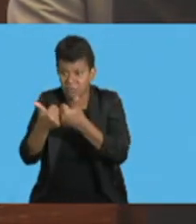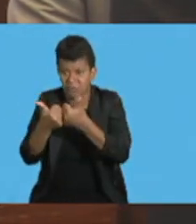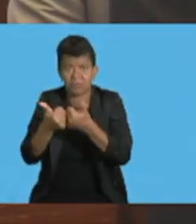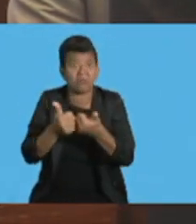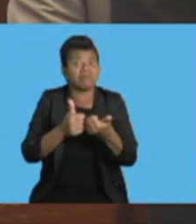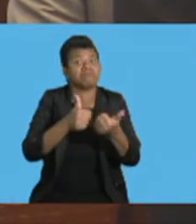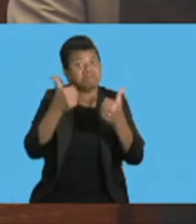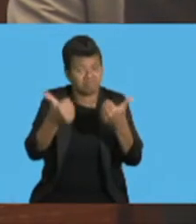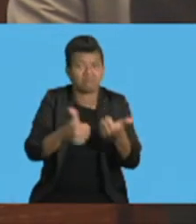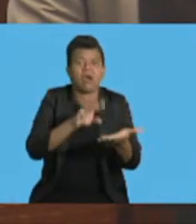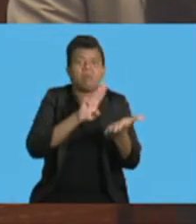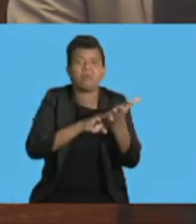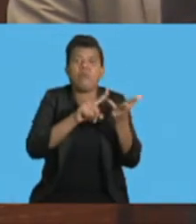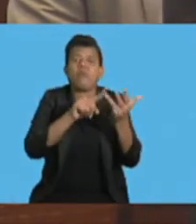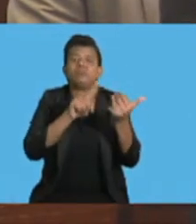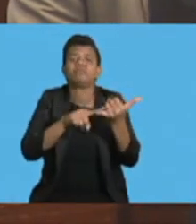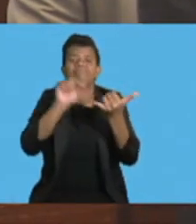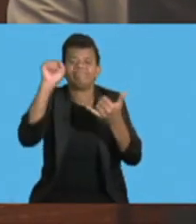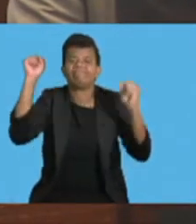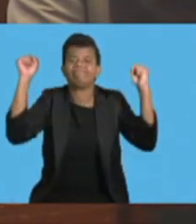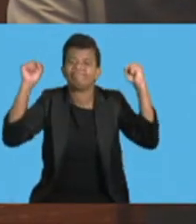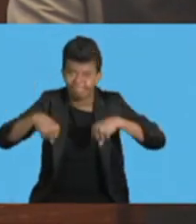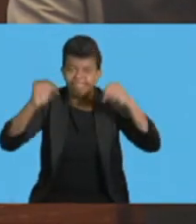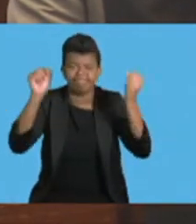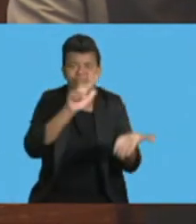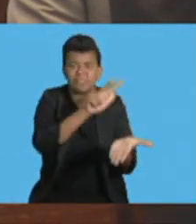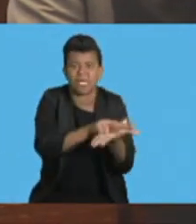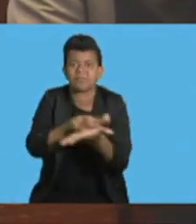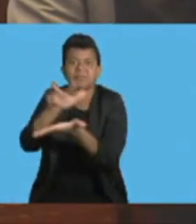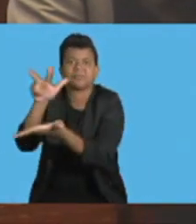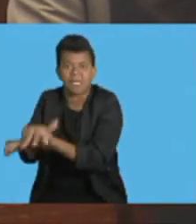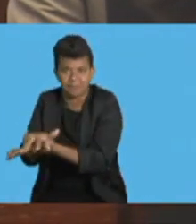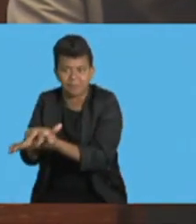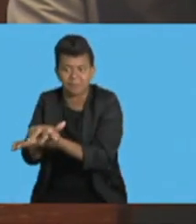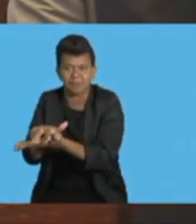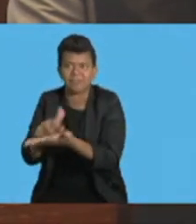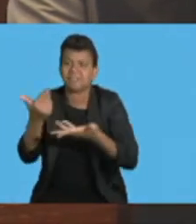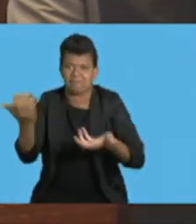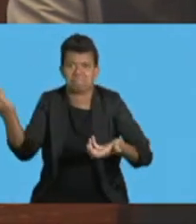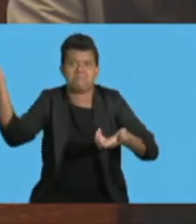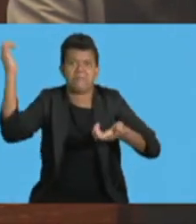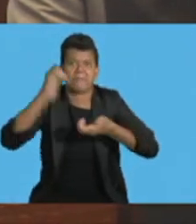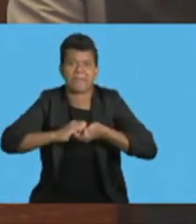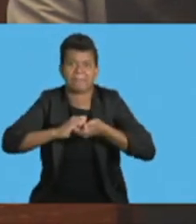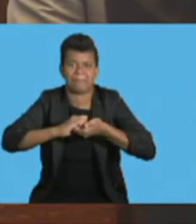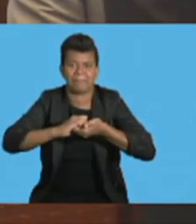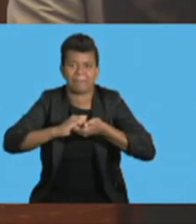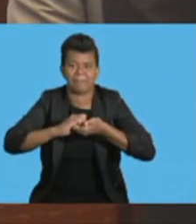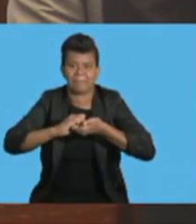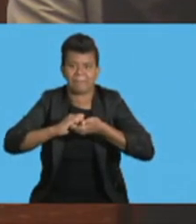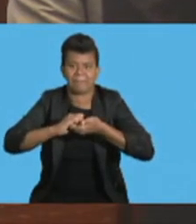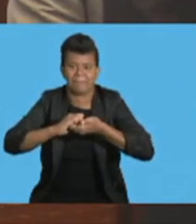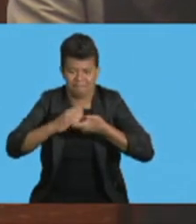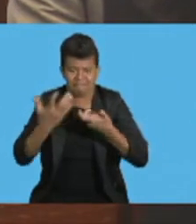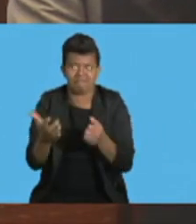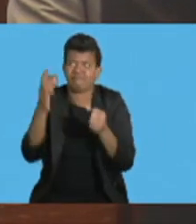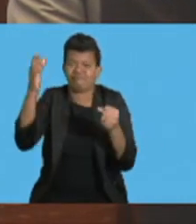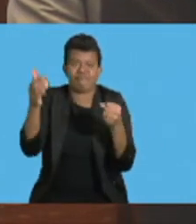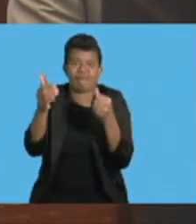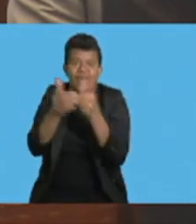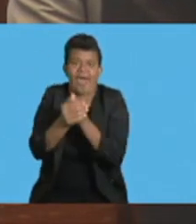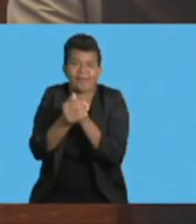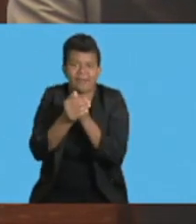government to further consolidate and develop traditional friendship and multifaceted cooperation between the two countries.